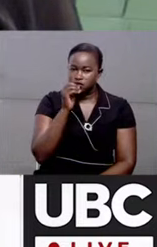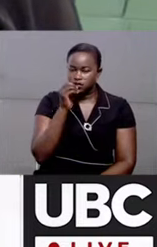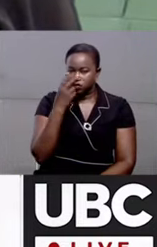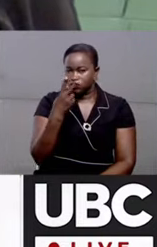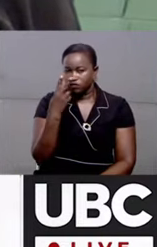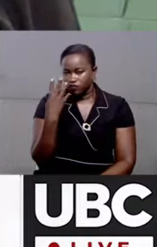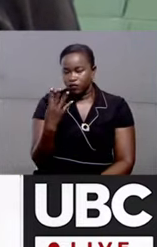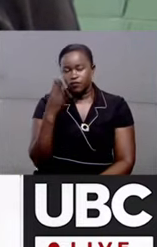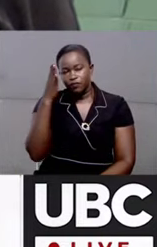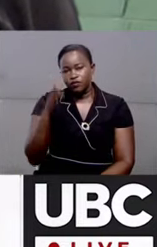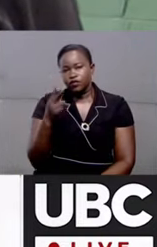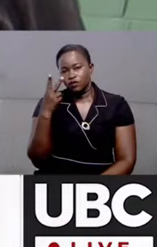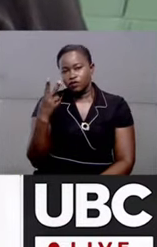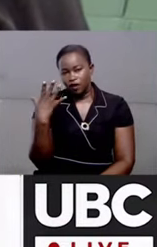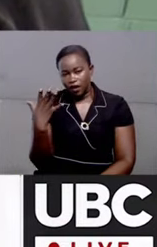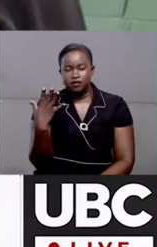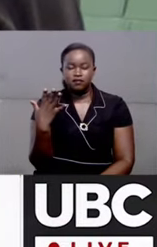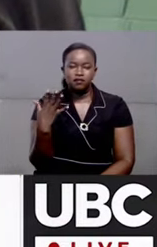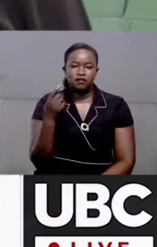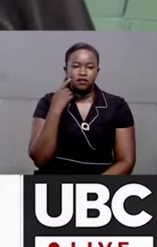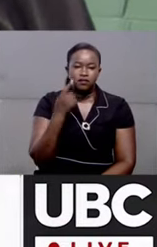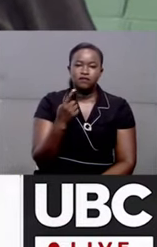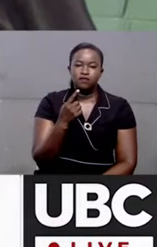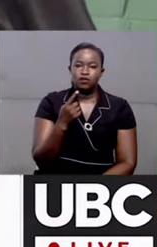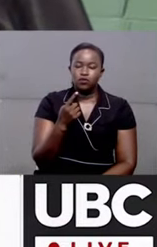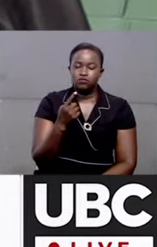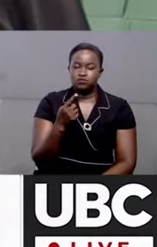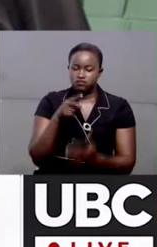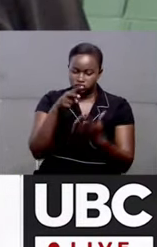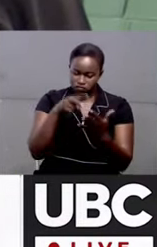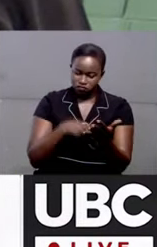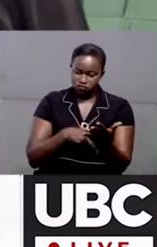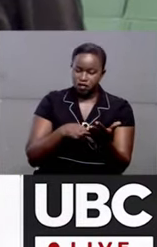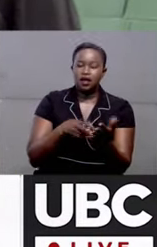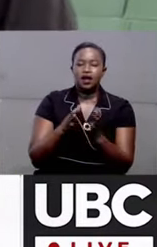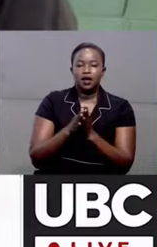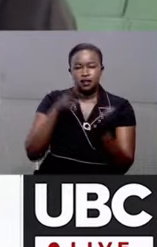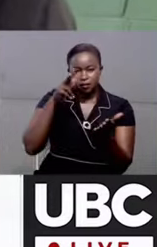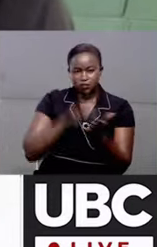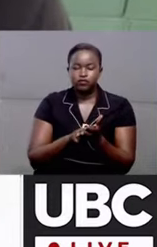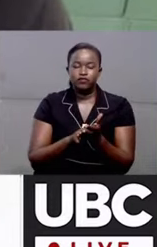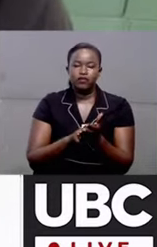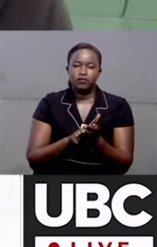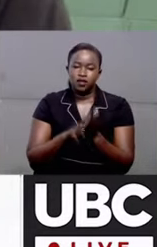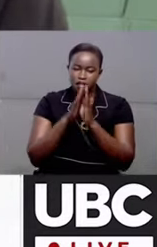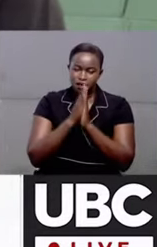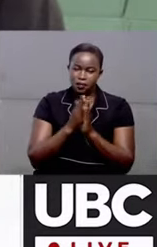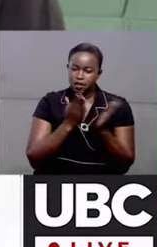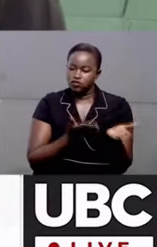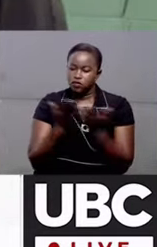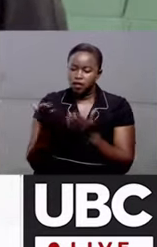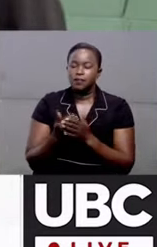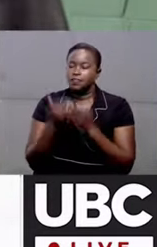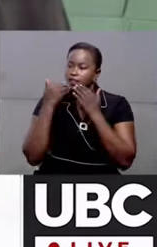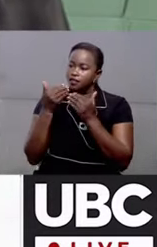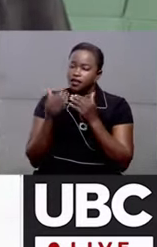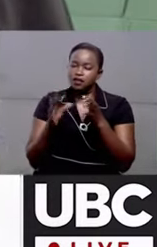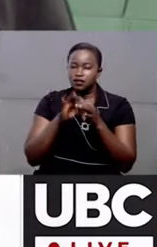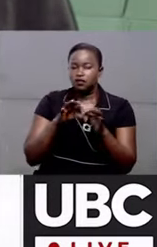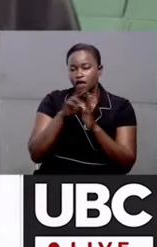2024, that is stroke 25, for consideration and approval. I beg today. Thank you, pursuant to